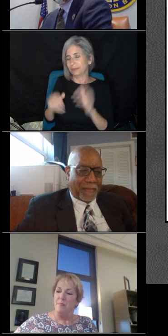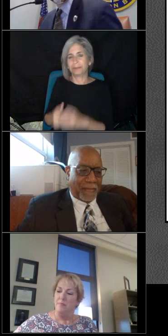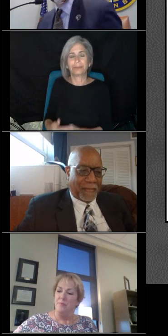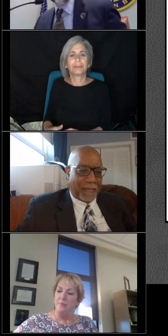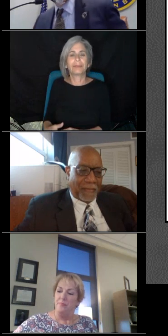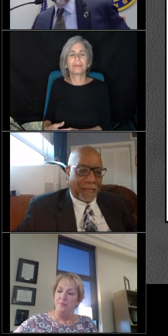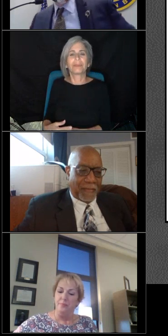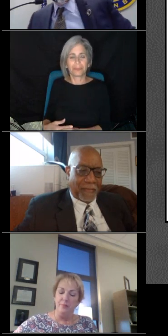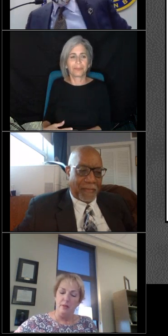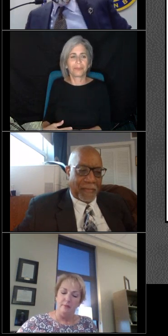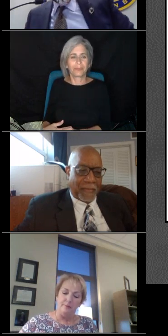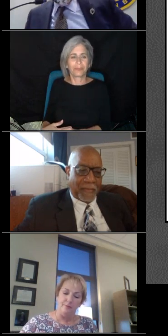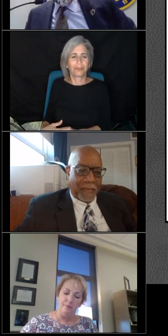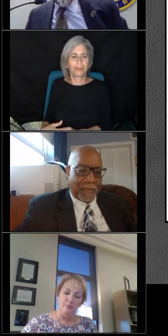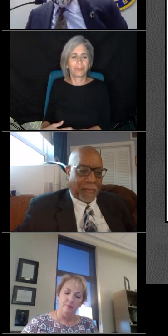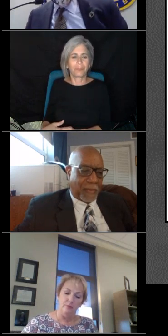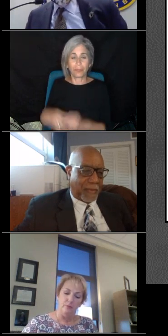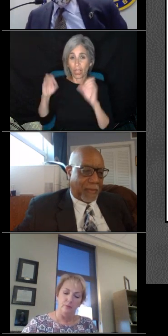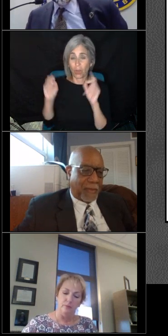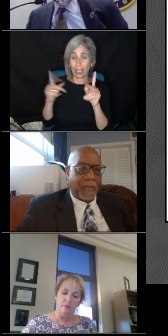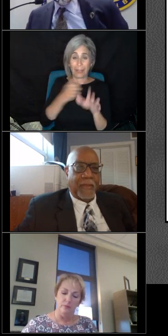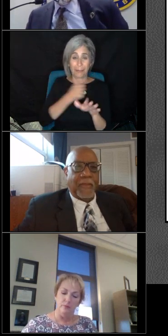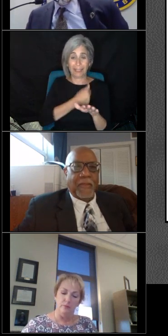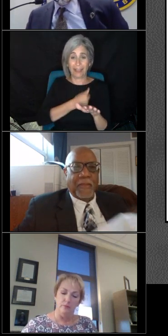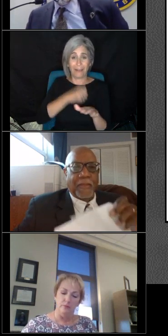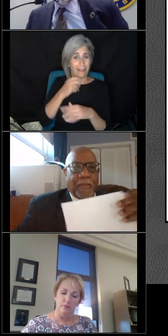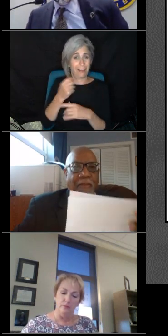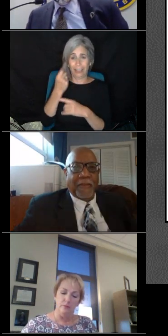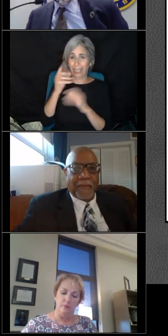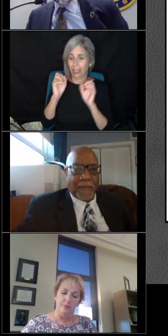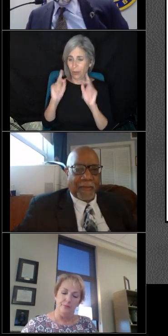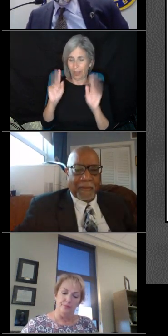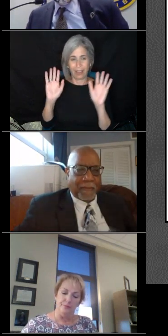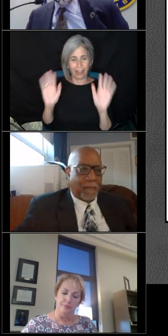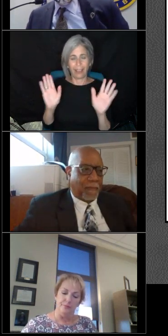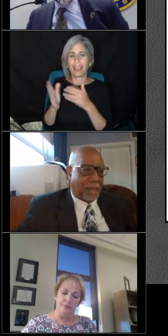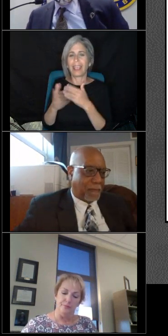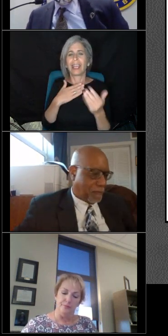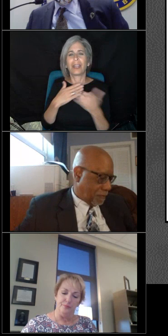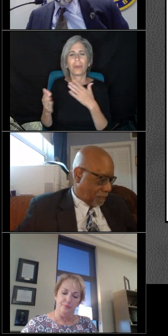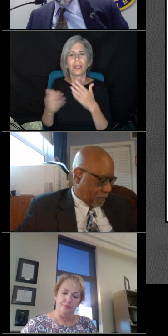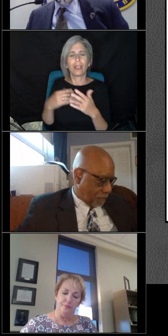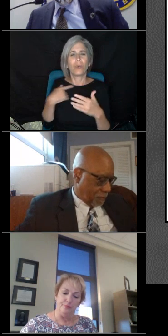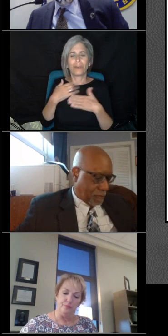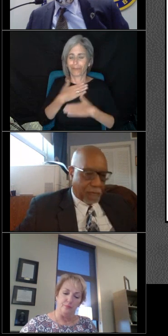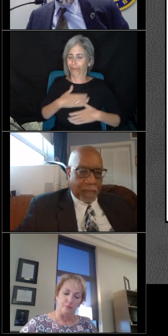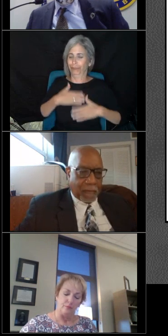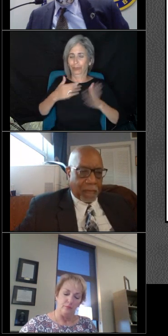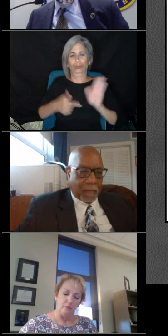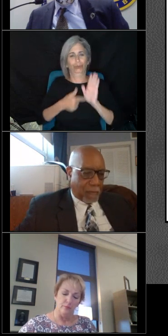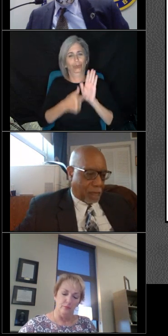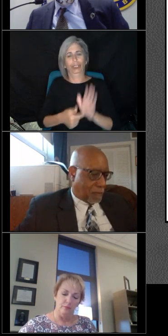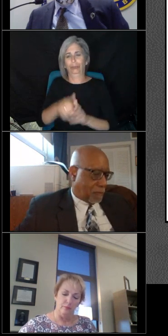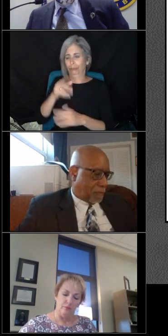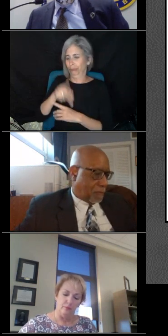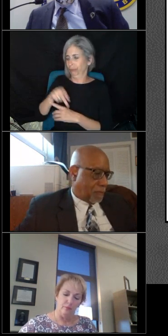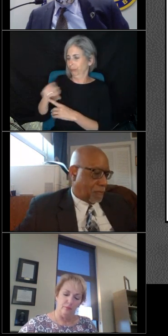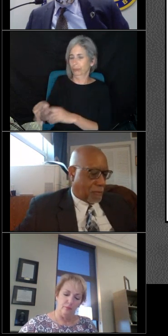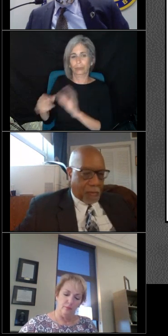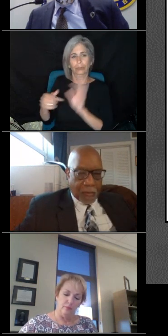Yes, Okay. Glenn, please proceed. Okay, I'm sorry, I'm not understanding. I'm sorry. Okay, so anyway, we're very pleased to present these Pride